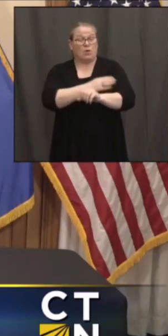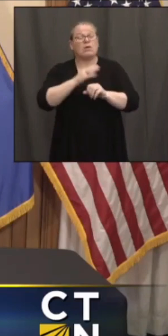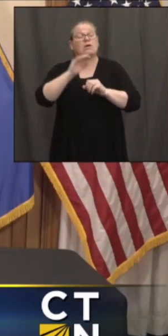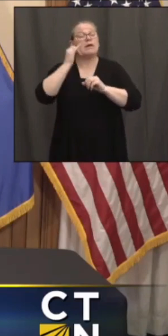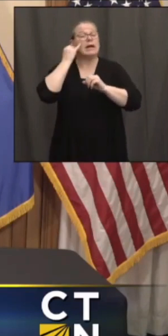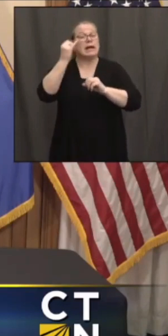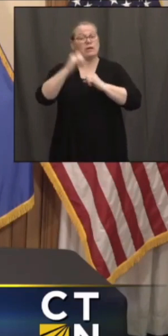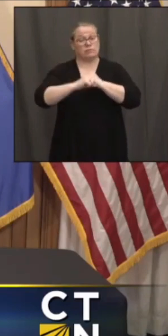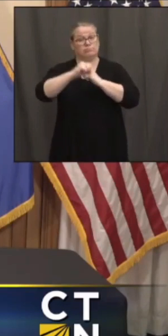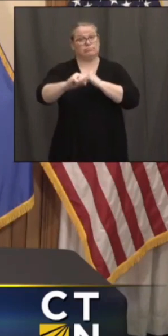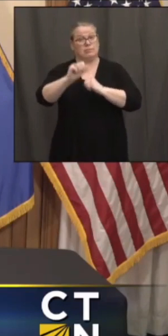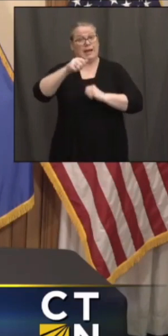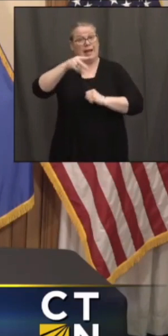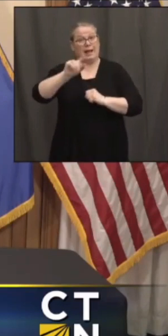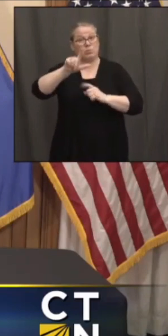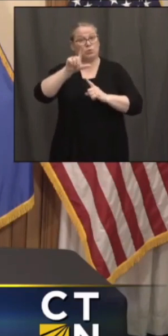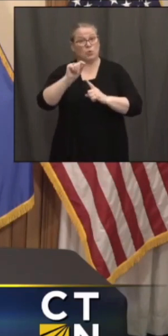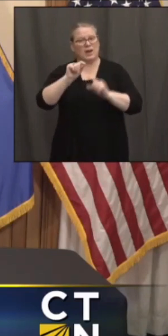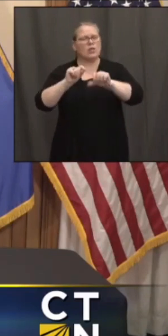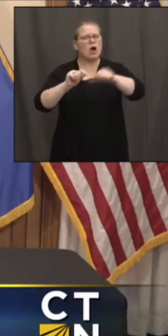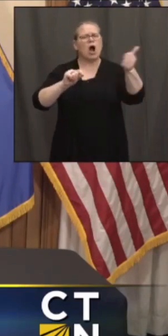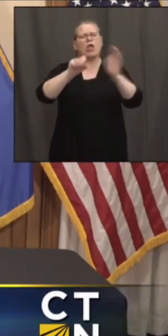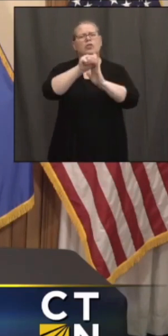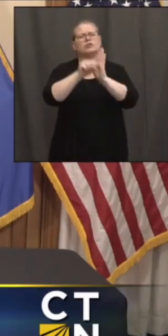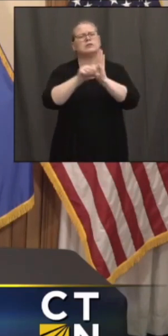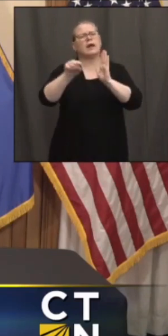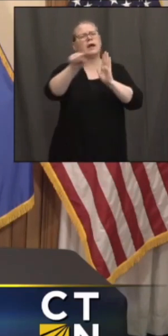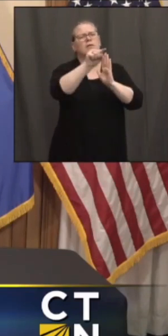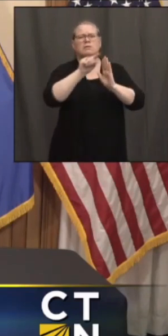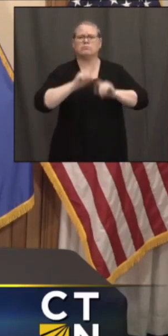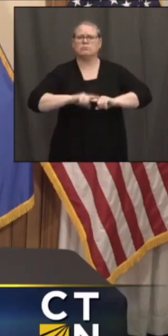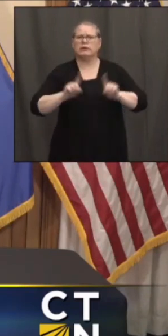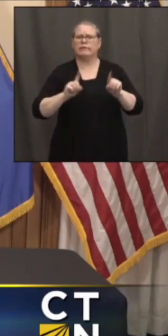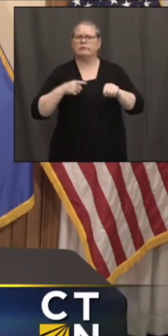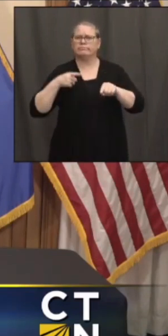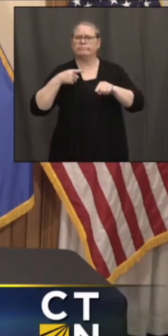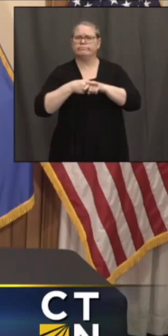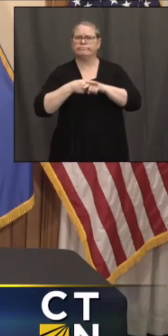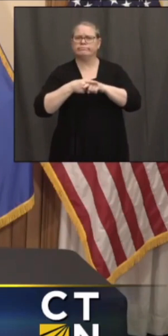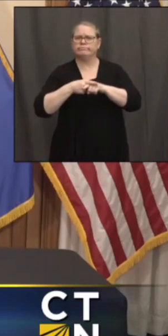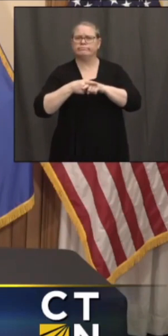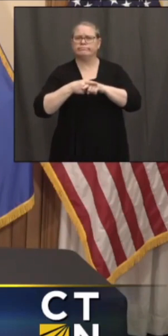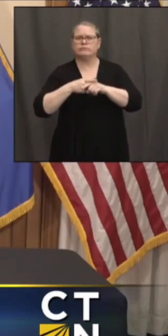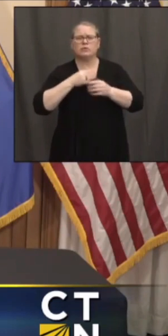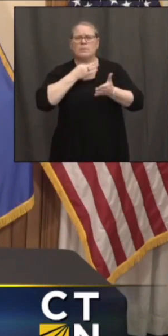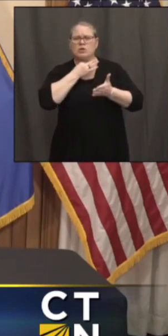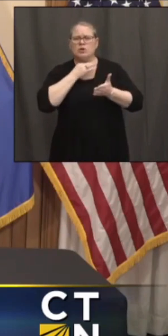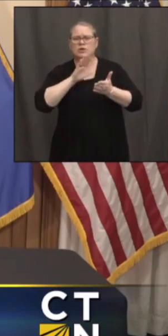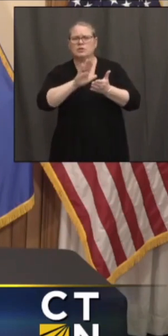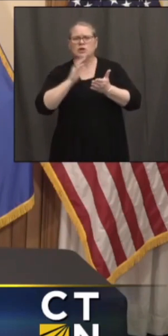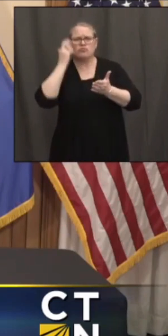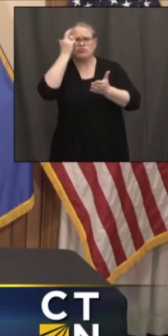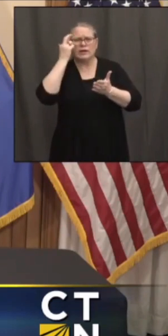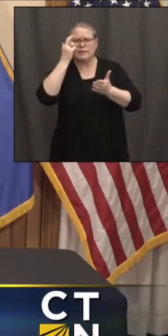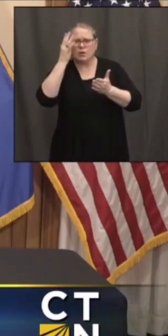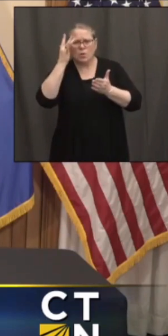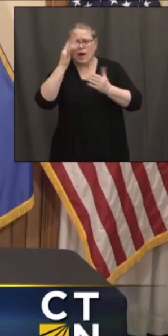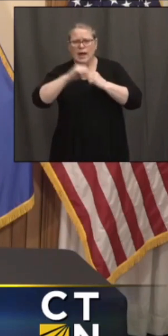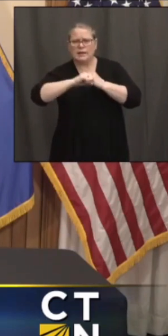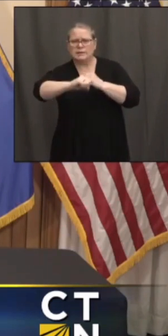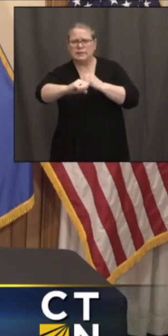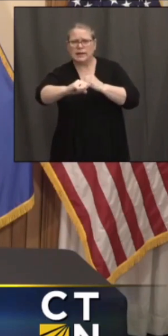So what aspects of the order do you feel so crucial that needs to be extended right now? I lost the last part of